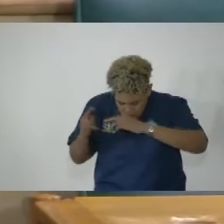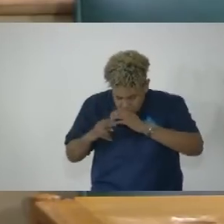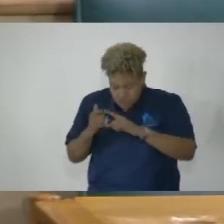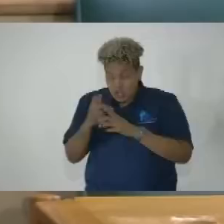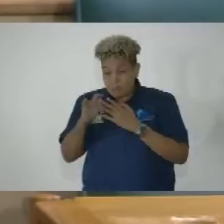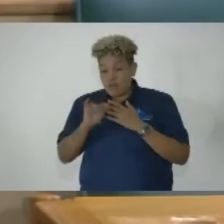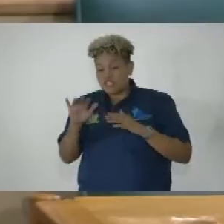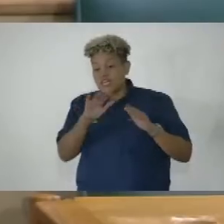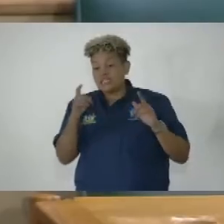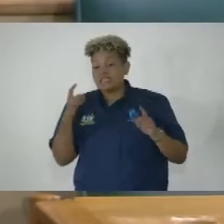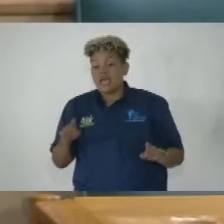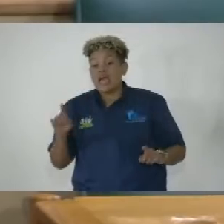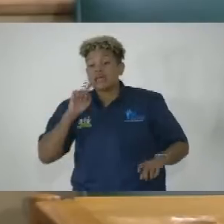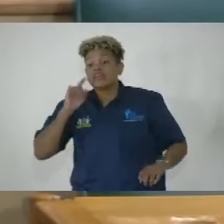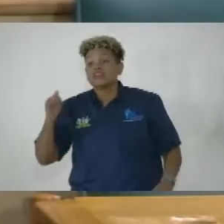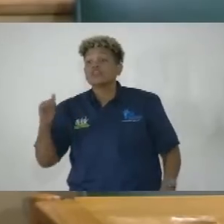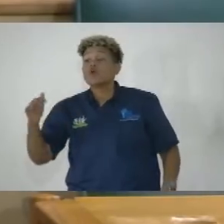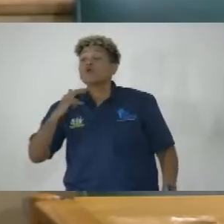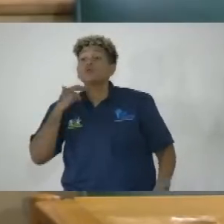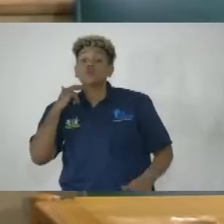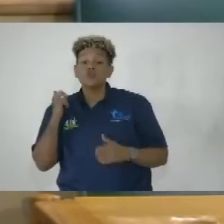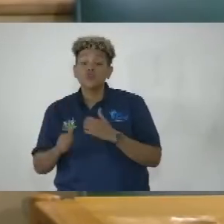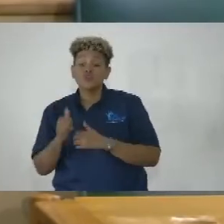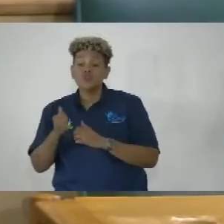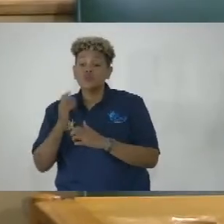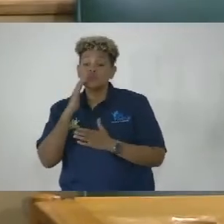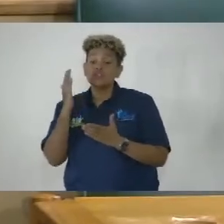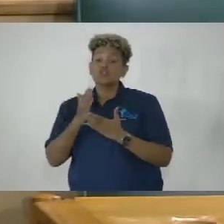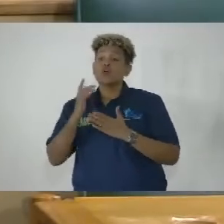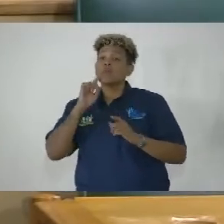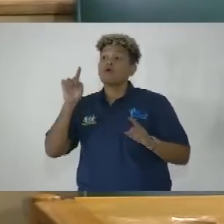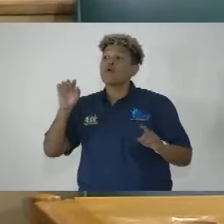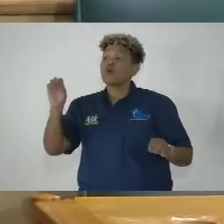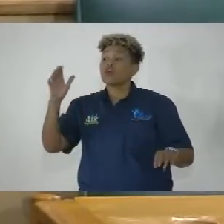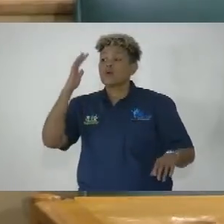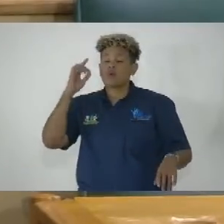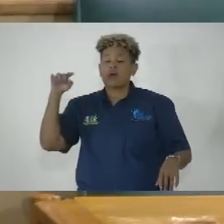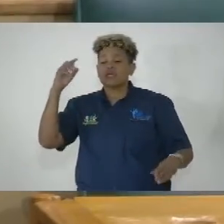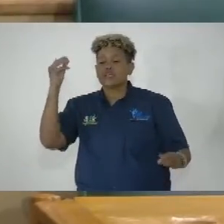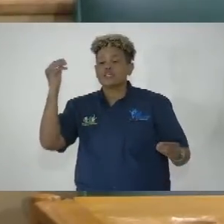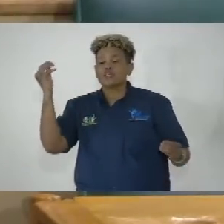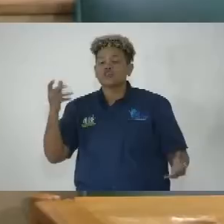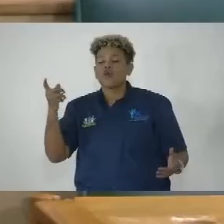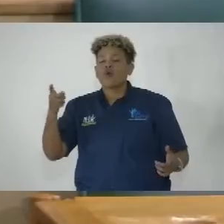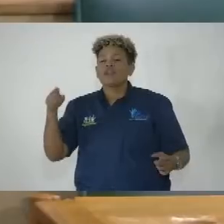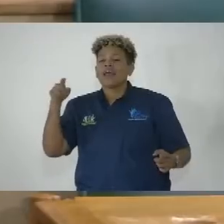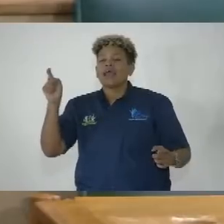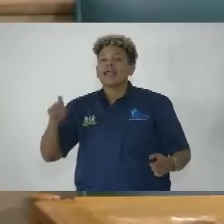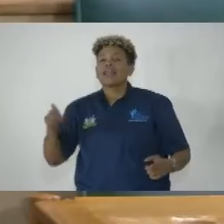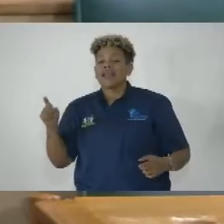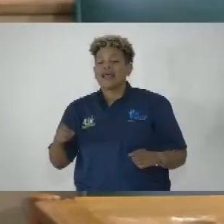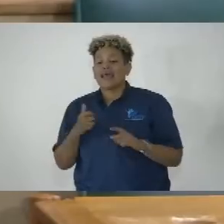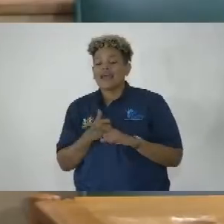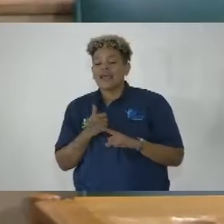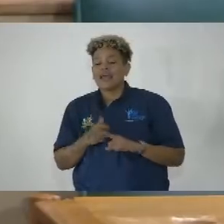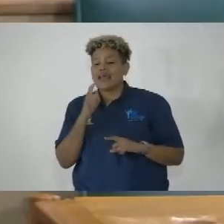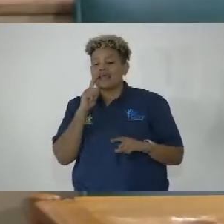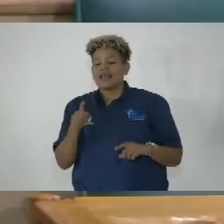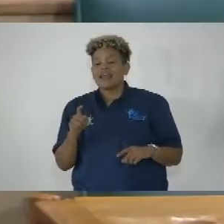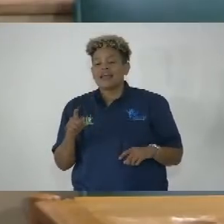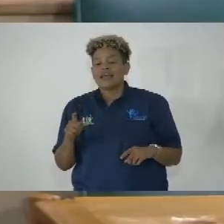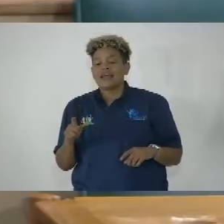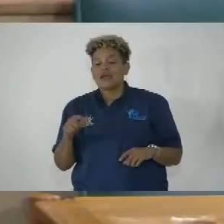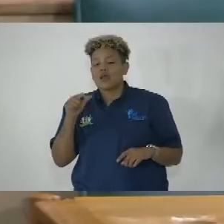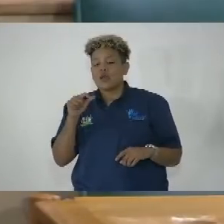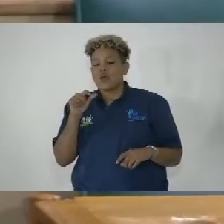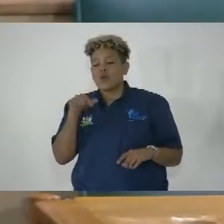projects, are being threatened with stop orders because they're told they need a quarrying